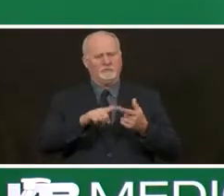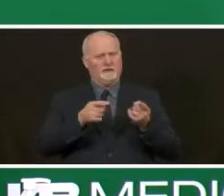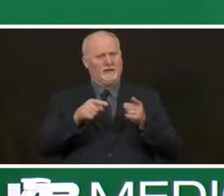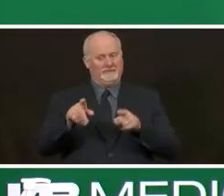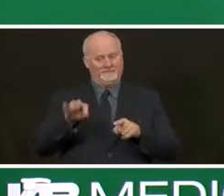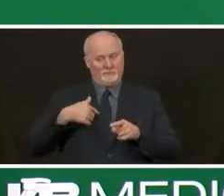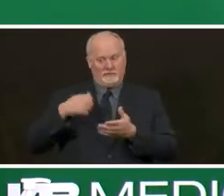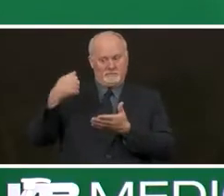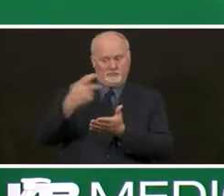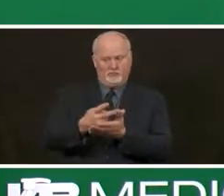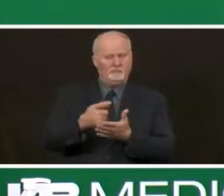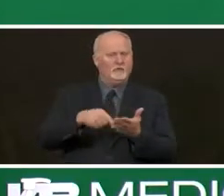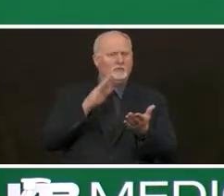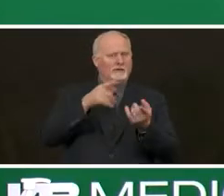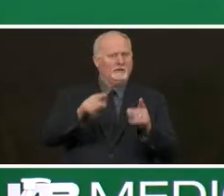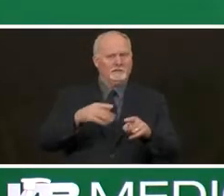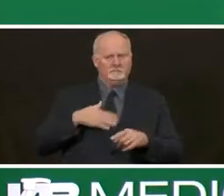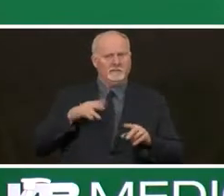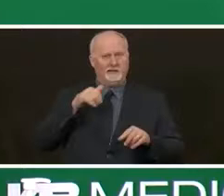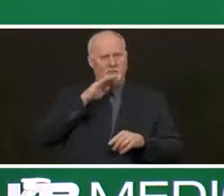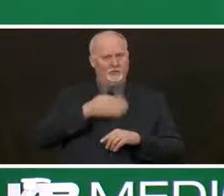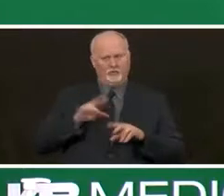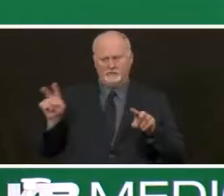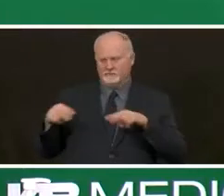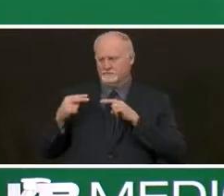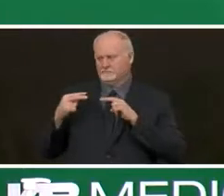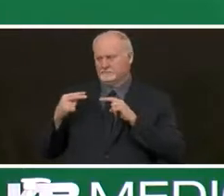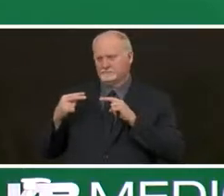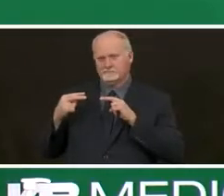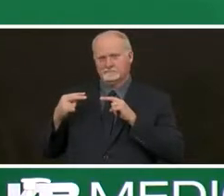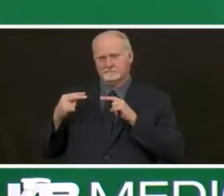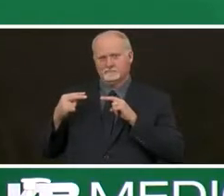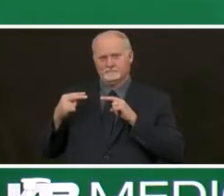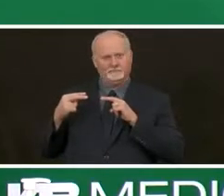we agreed. And my daughter and I looked at each other, and we were just,